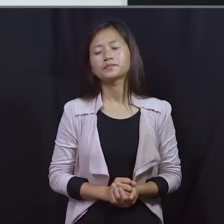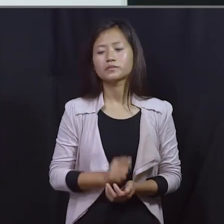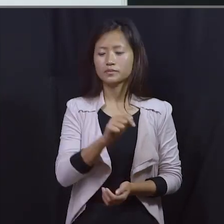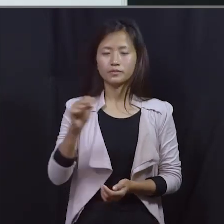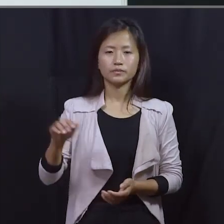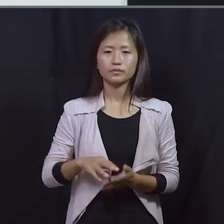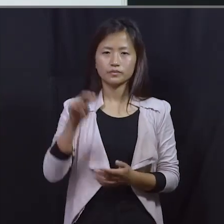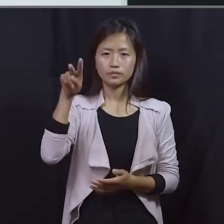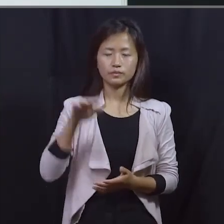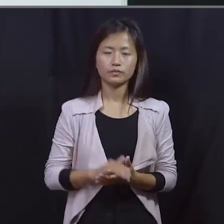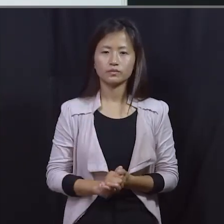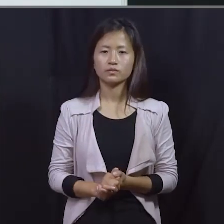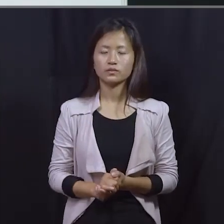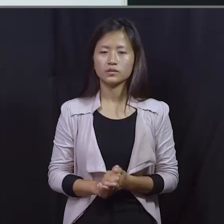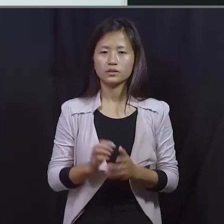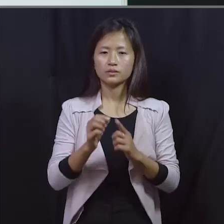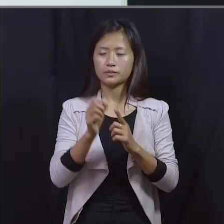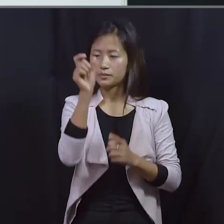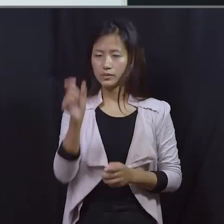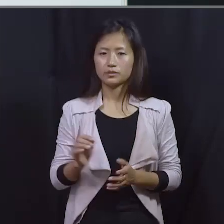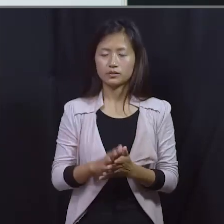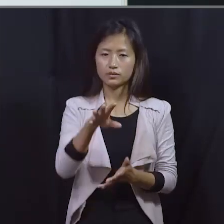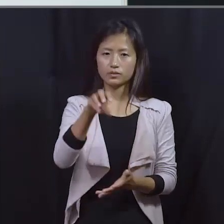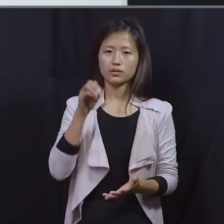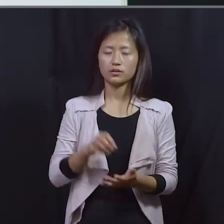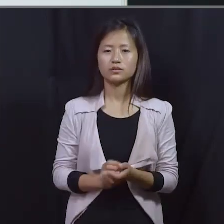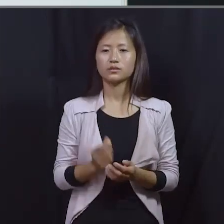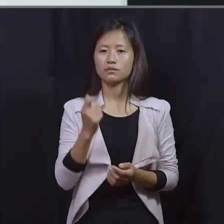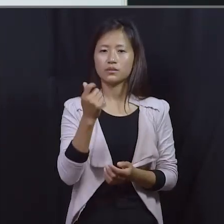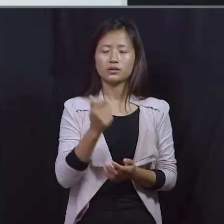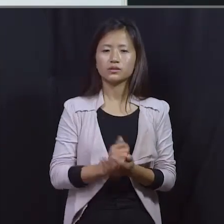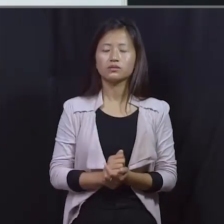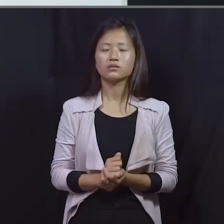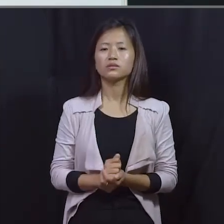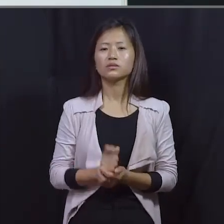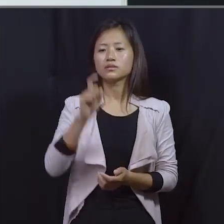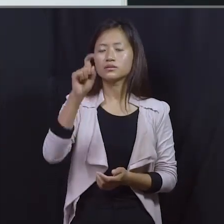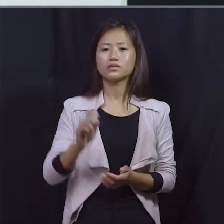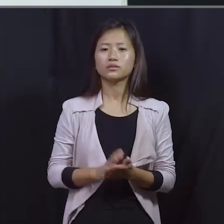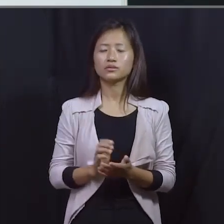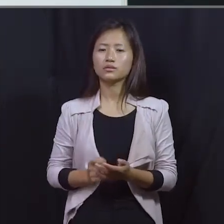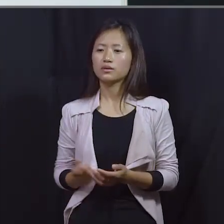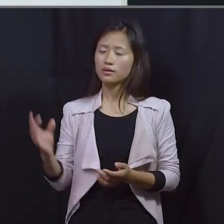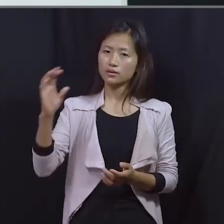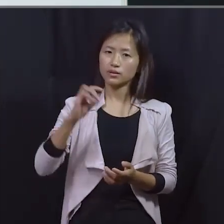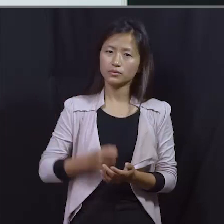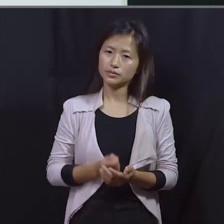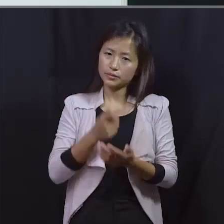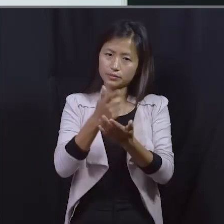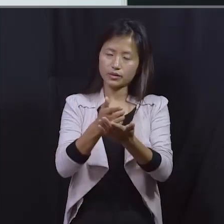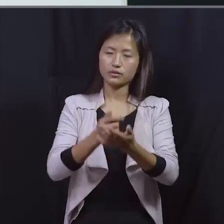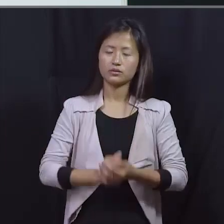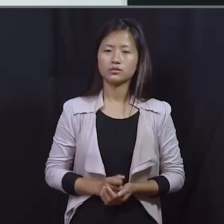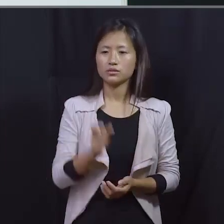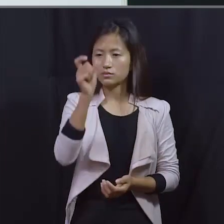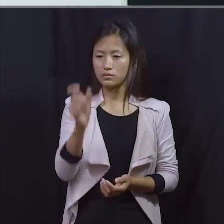which means that the peasants have taken money and then the peasants need to repay. That is